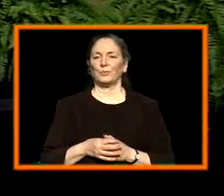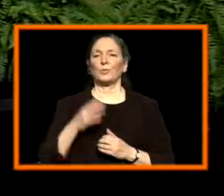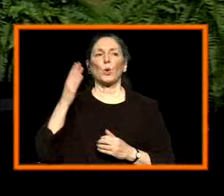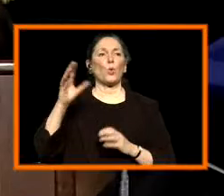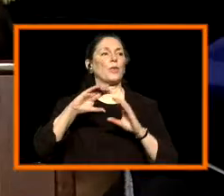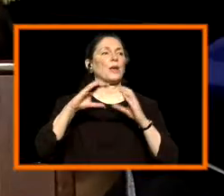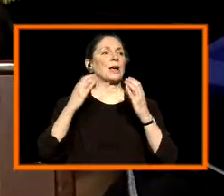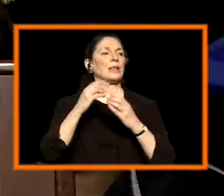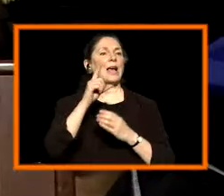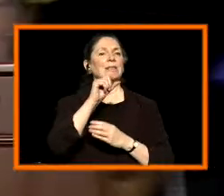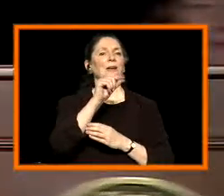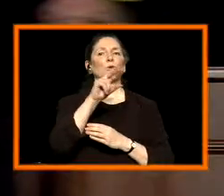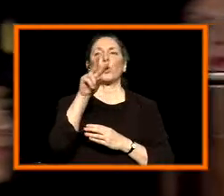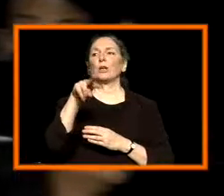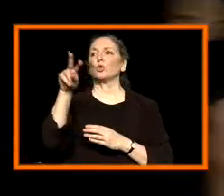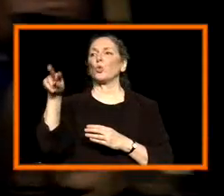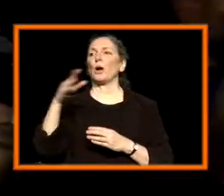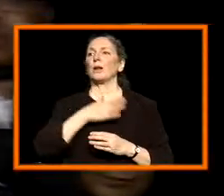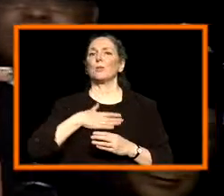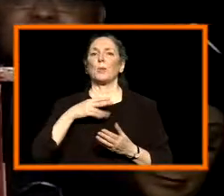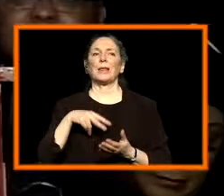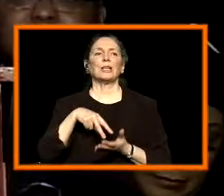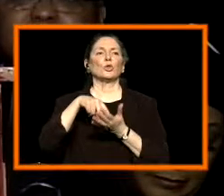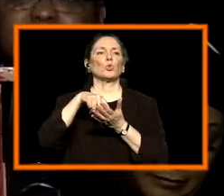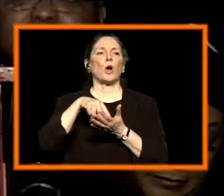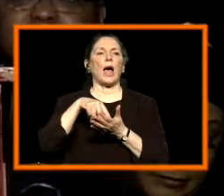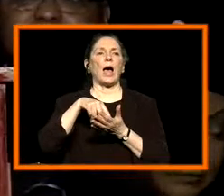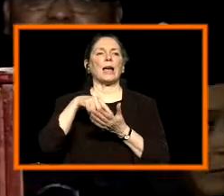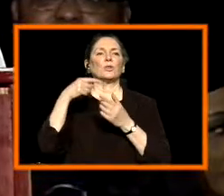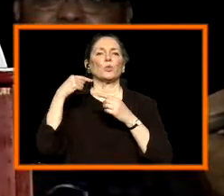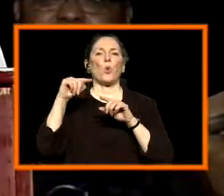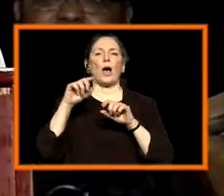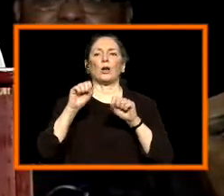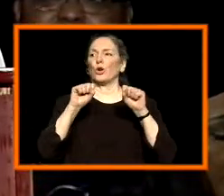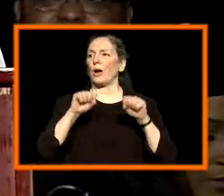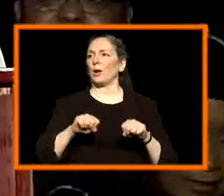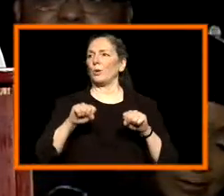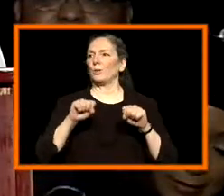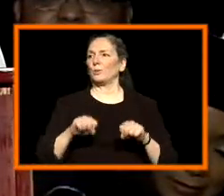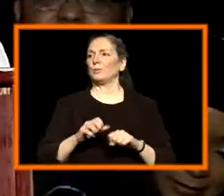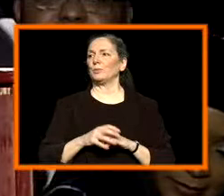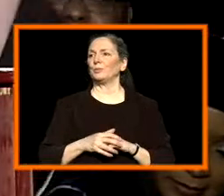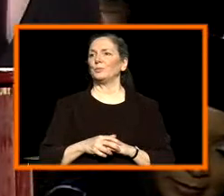Will the class of 2022 please rise as you are able?